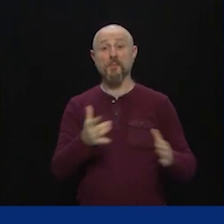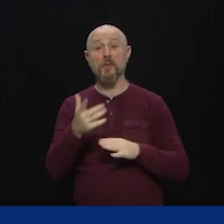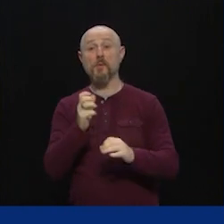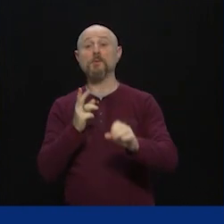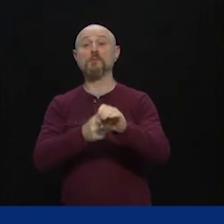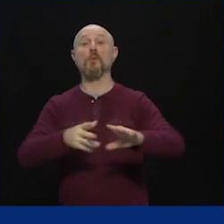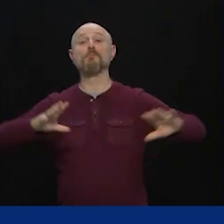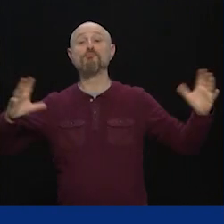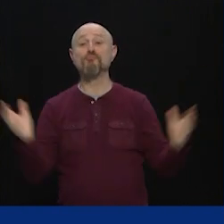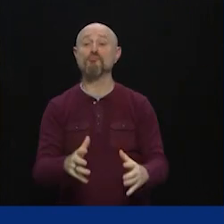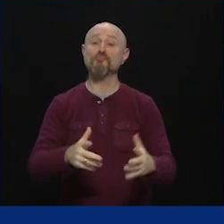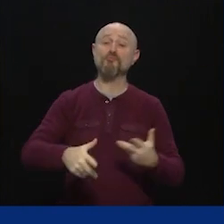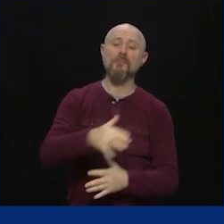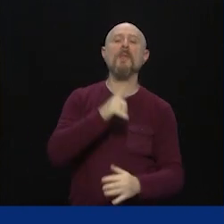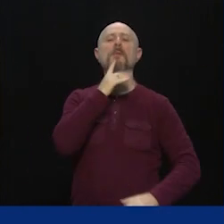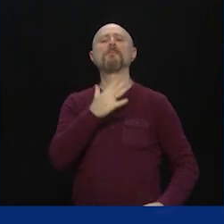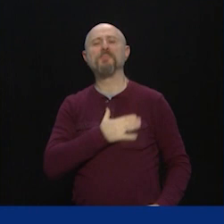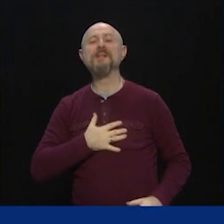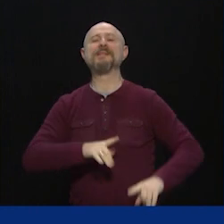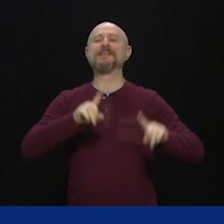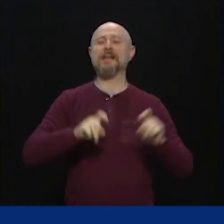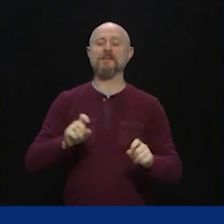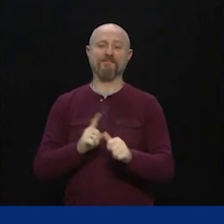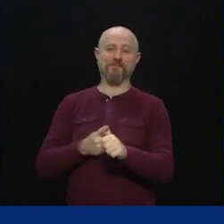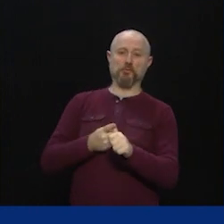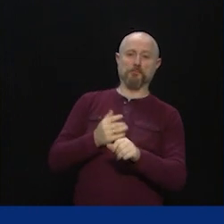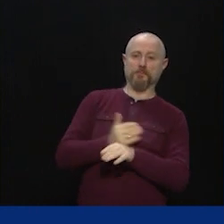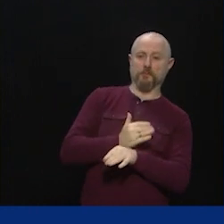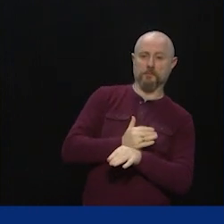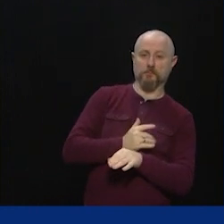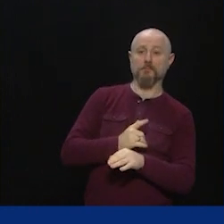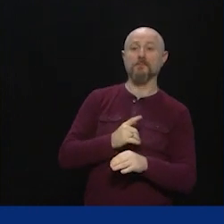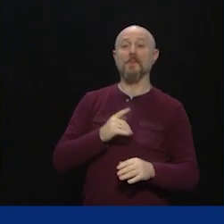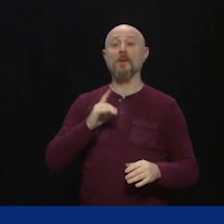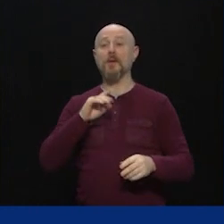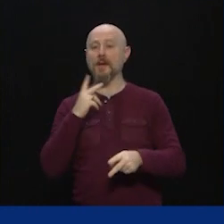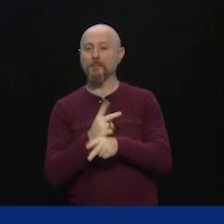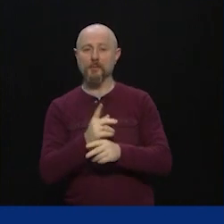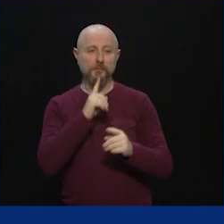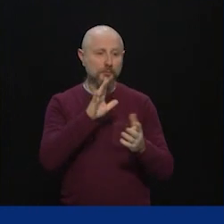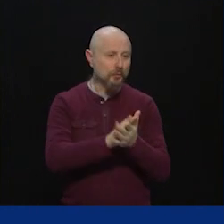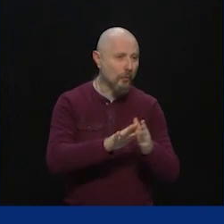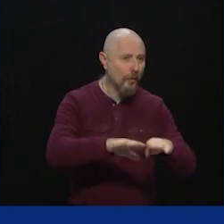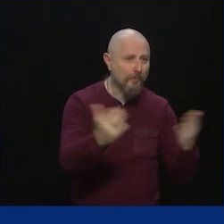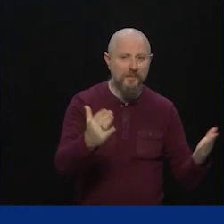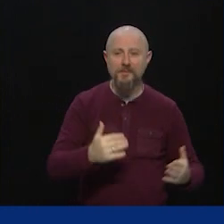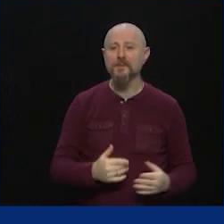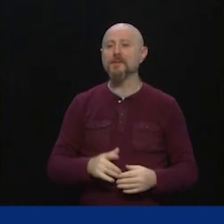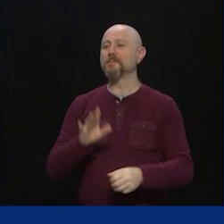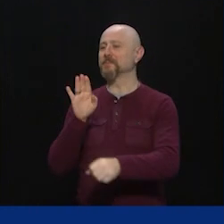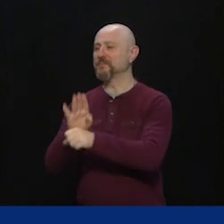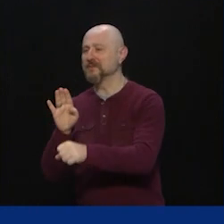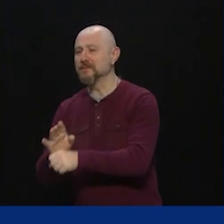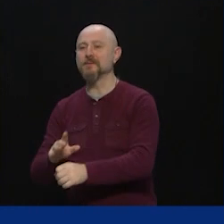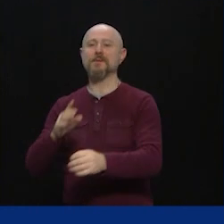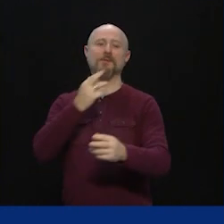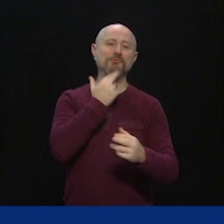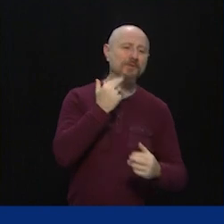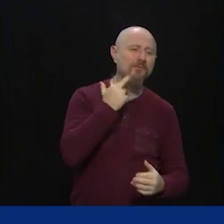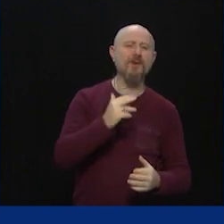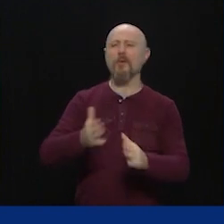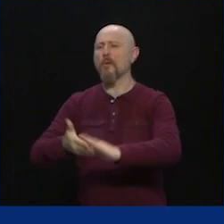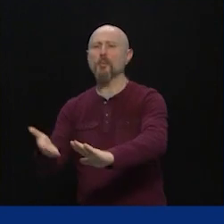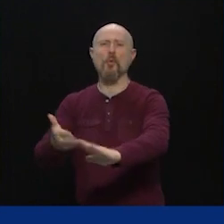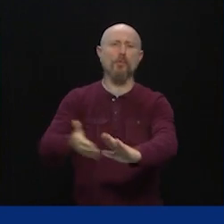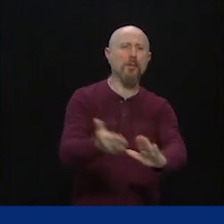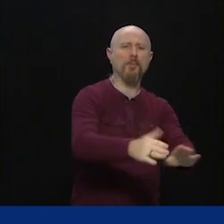new year that we want it to be. That's how we keep our schools open, it's how we keep our businesses and our restaurants running, and that's how we keep our hospitals